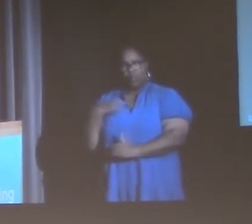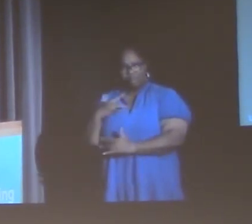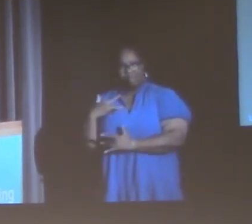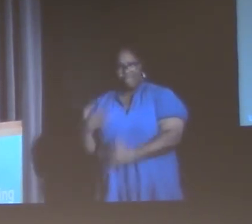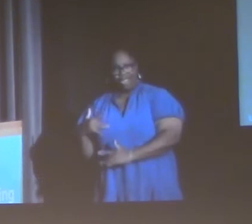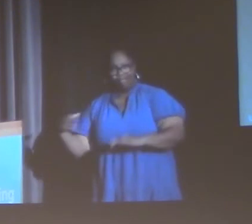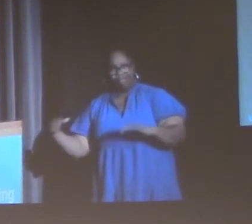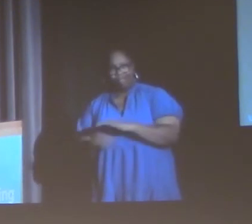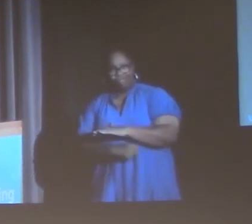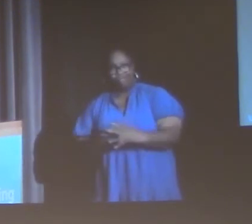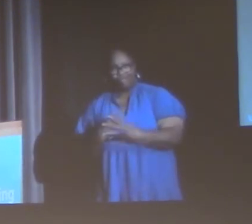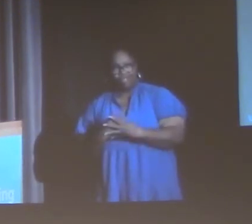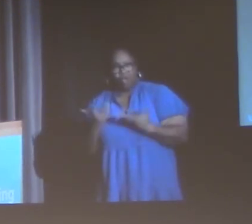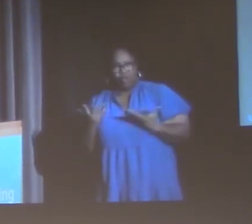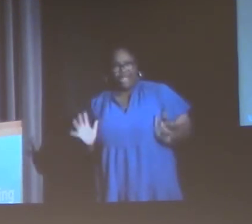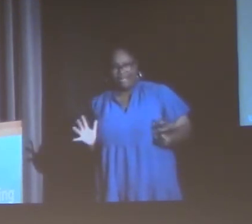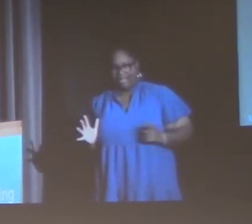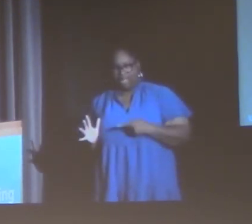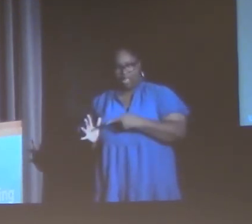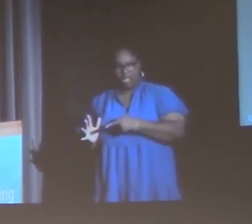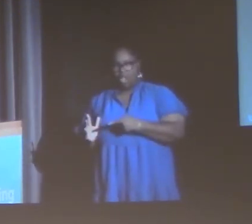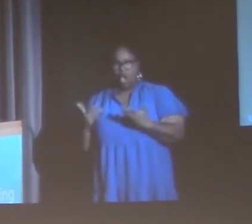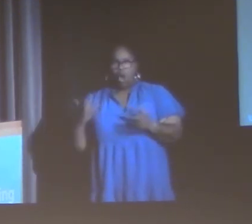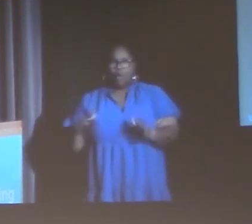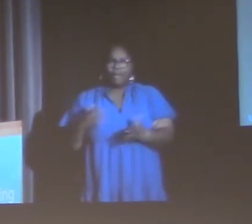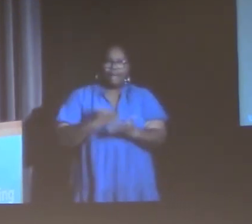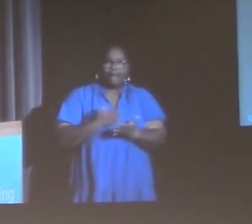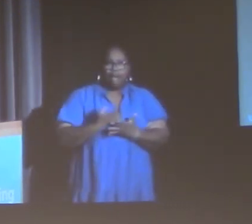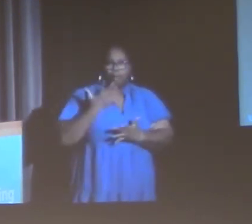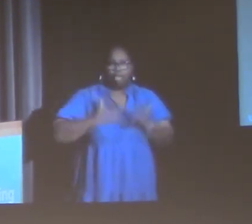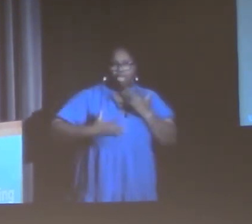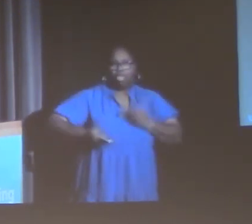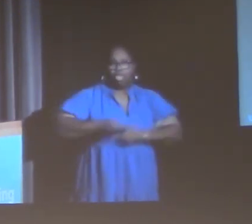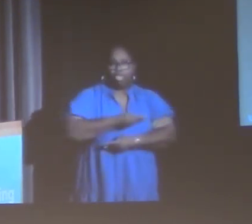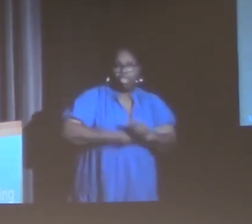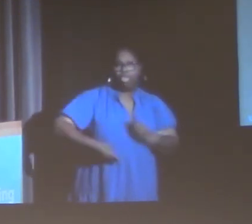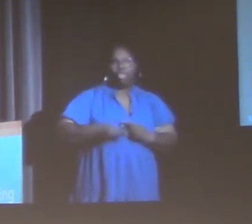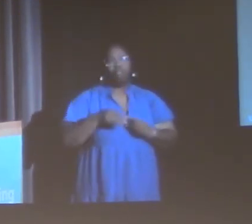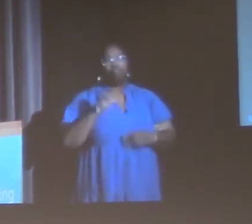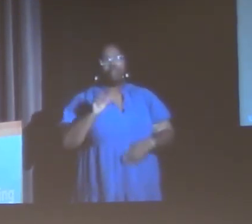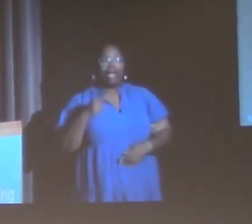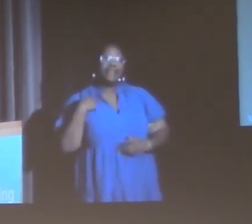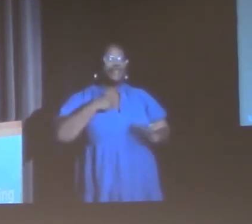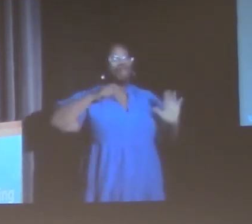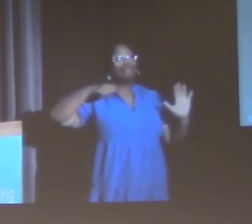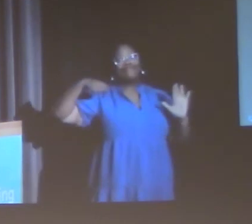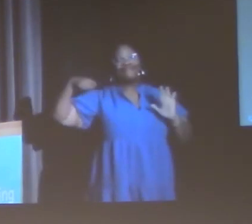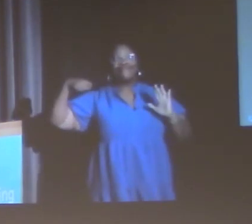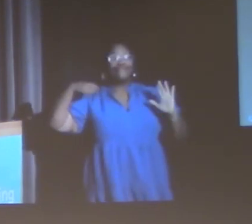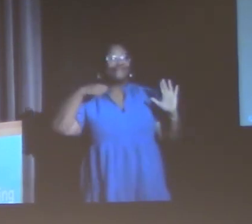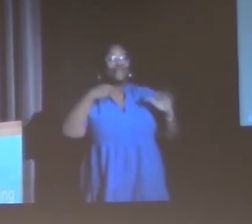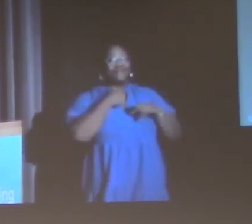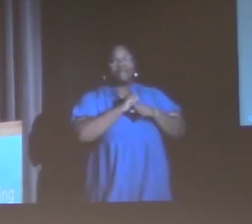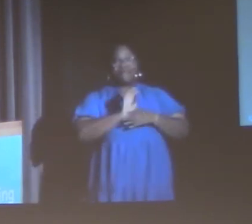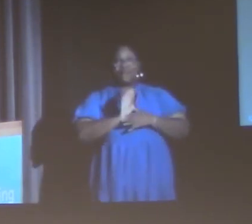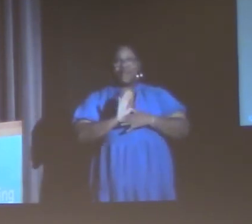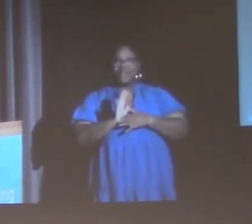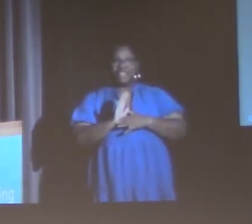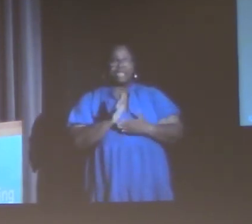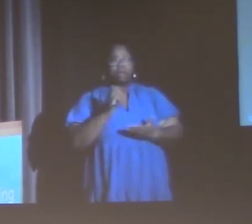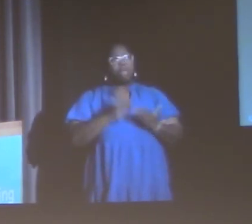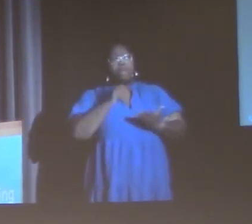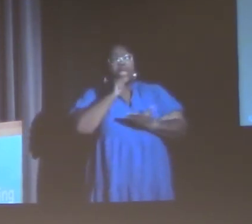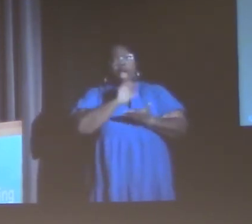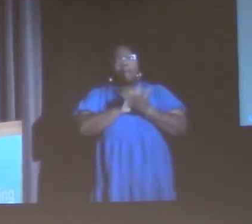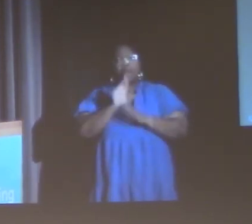are disadvantaged economically. So while we make these films and filmmakers make films, and even though we might not get rich from these